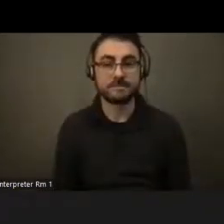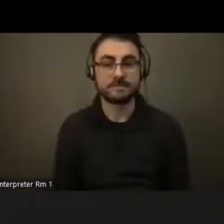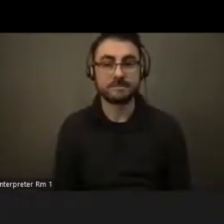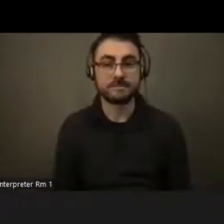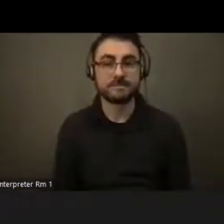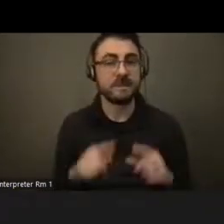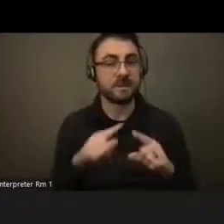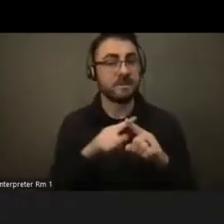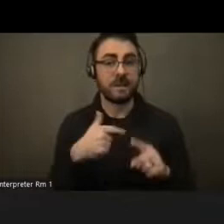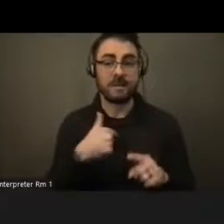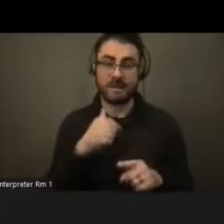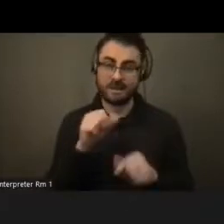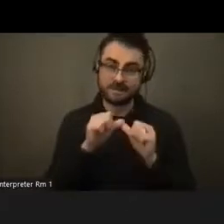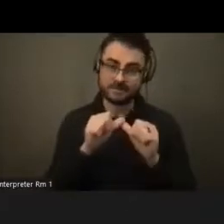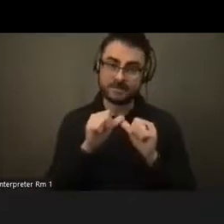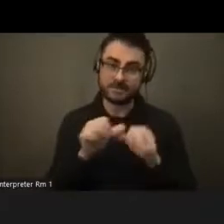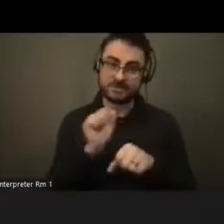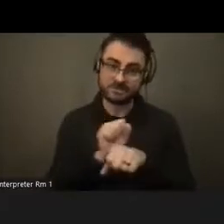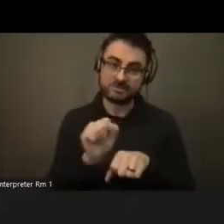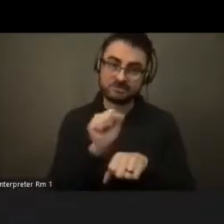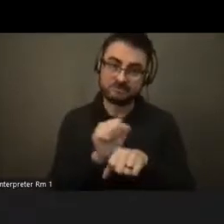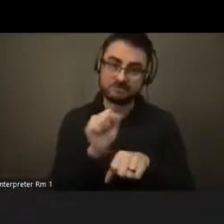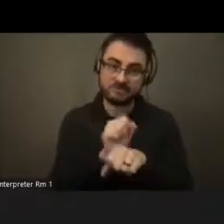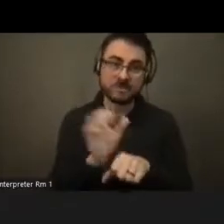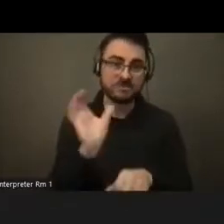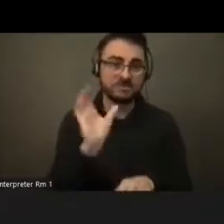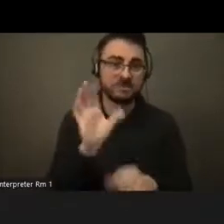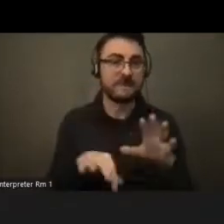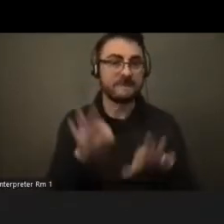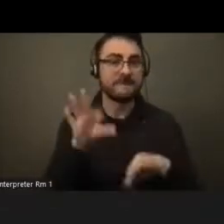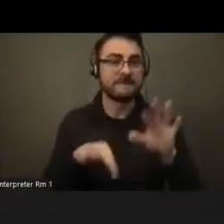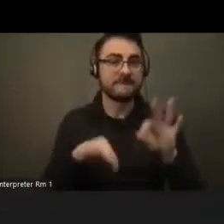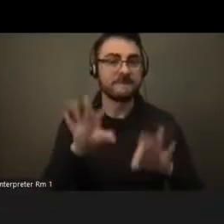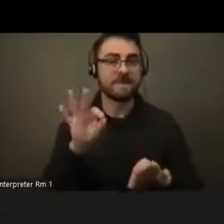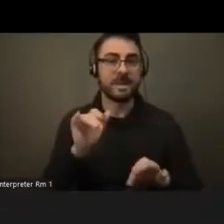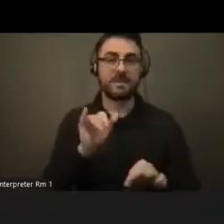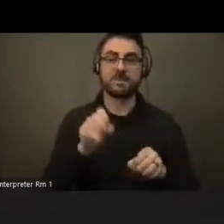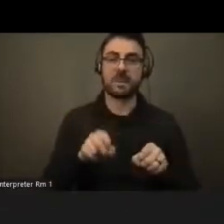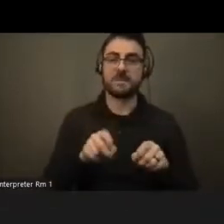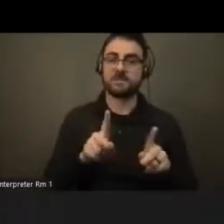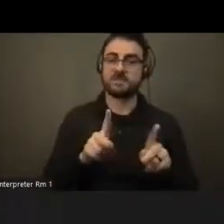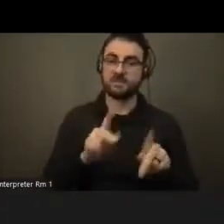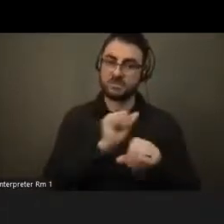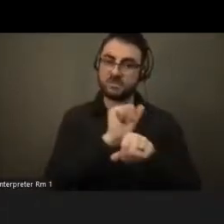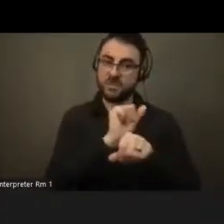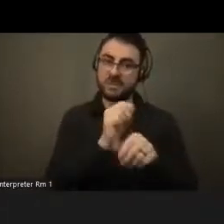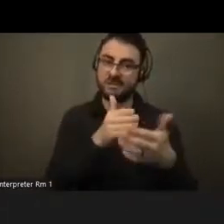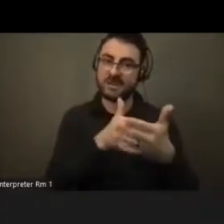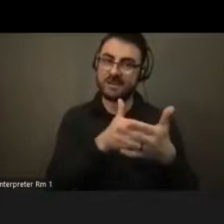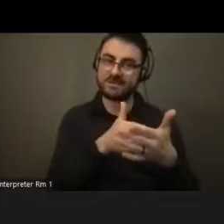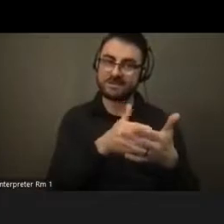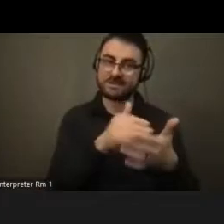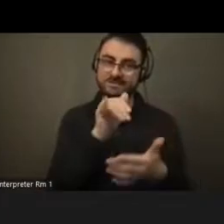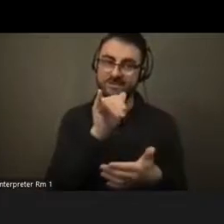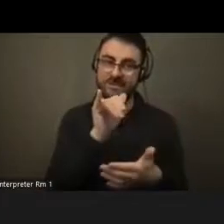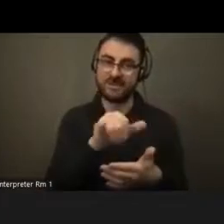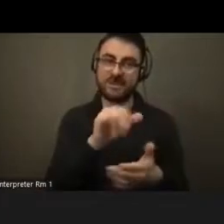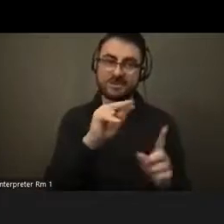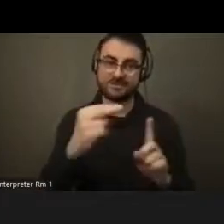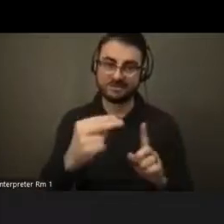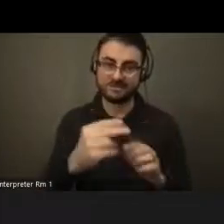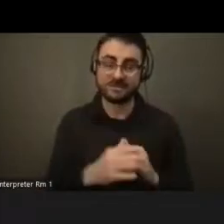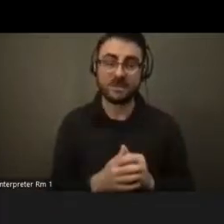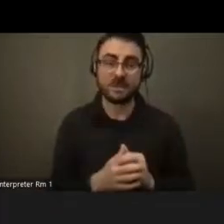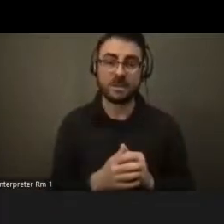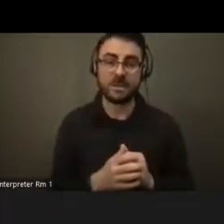continue to strive and find those opportunities to push up against that. And I do it in other